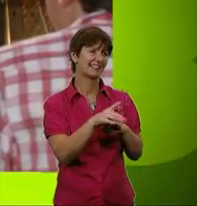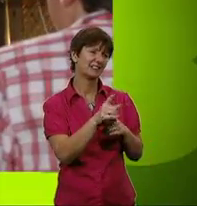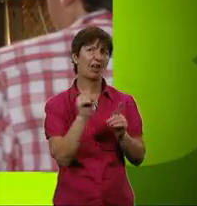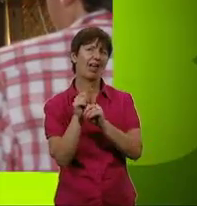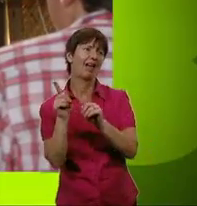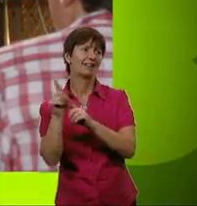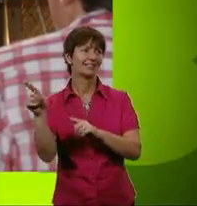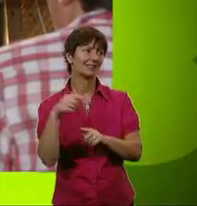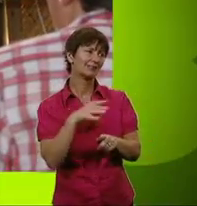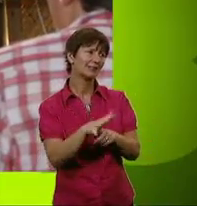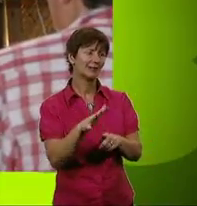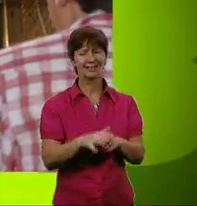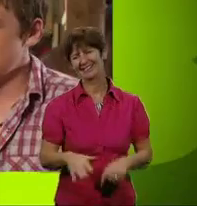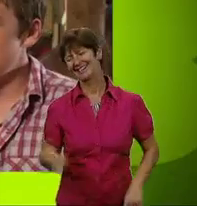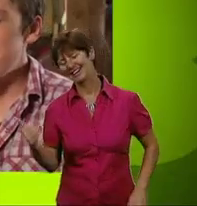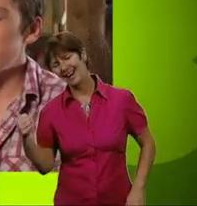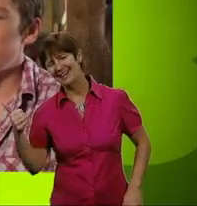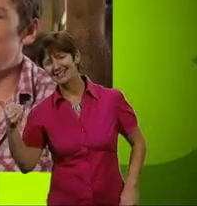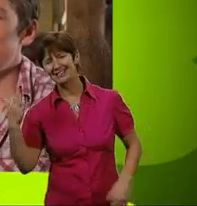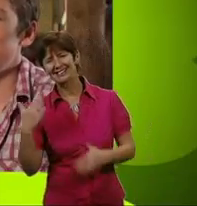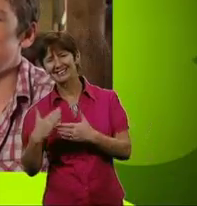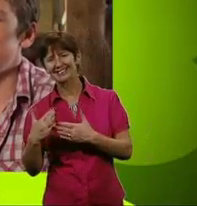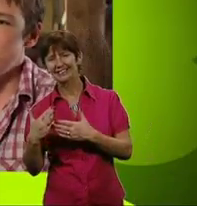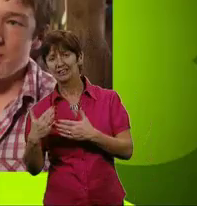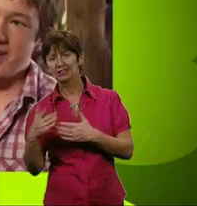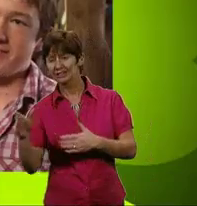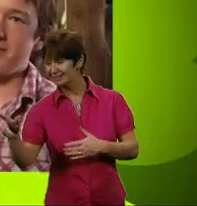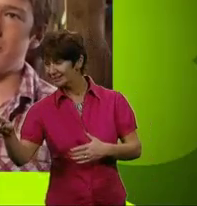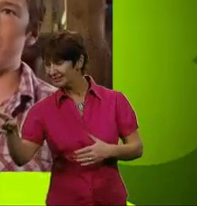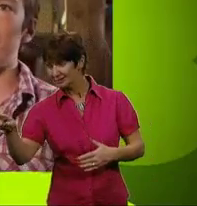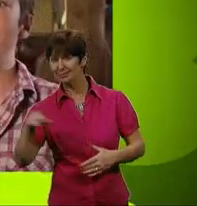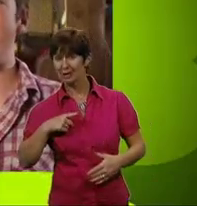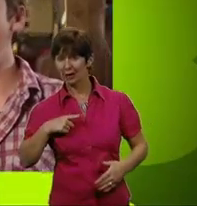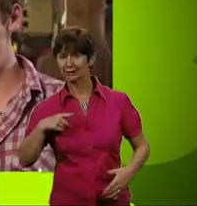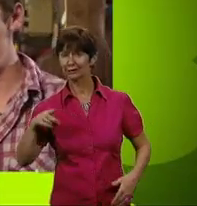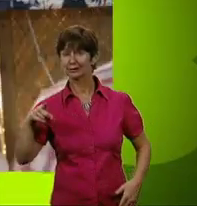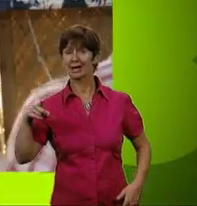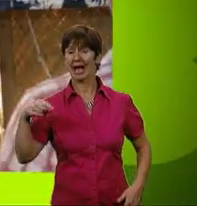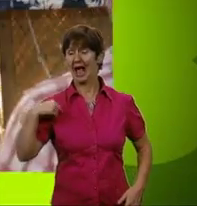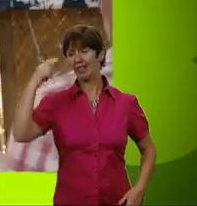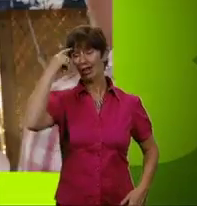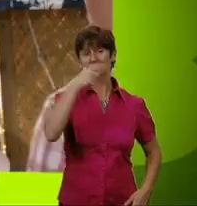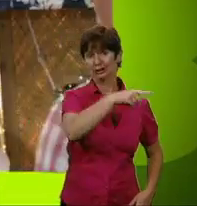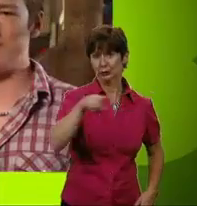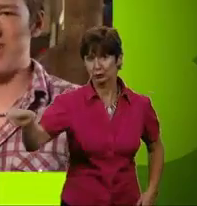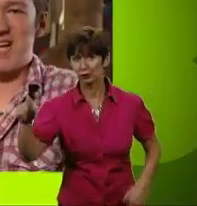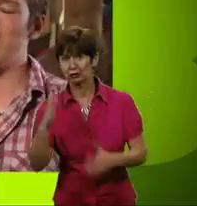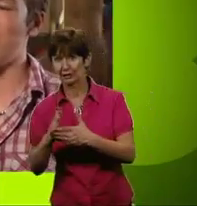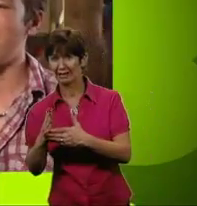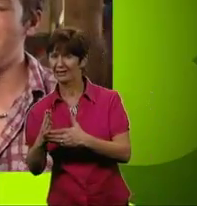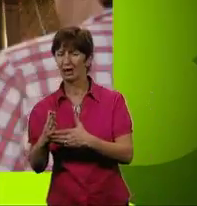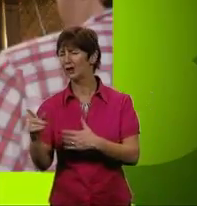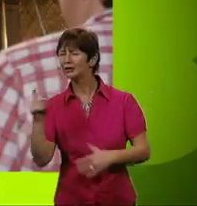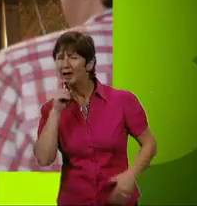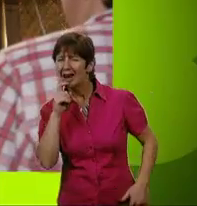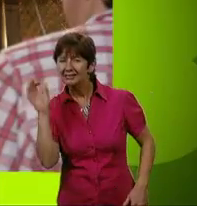the bag of bones line, right? Yeah, sure. You meant because I thought she was you, not because you were jealous or